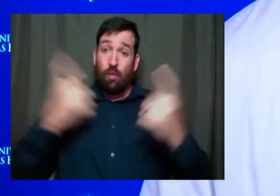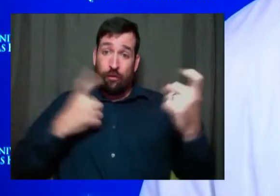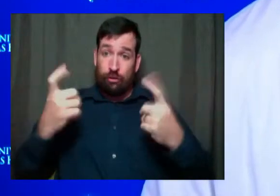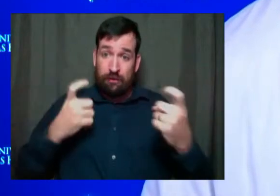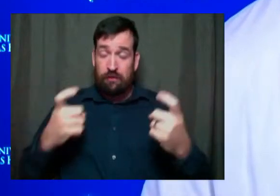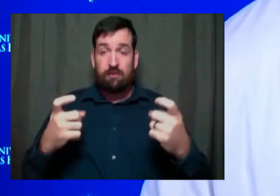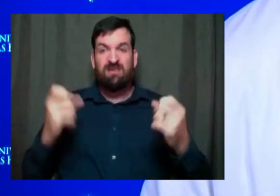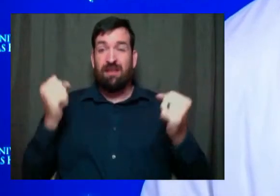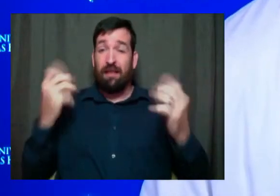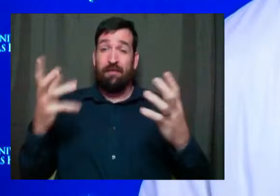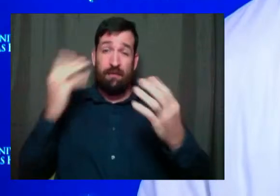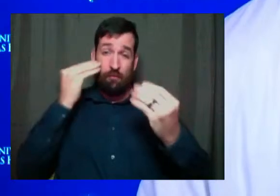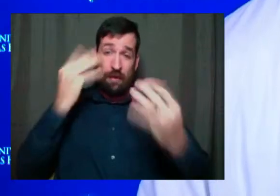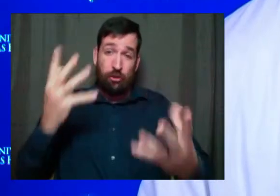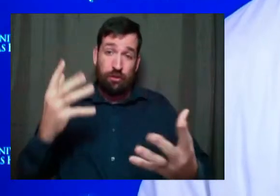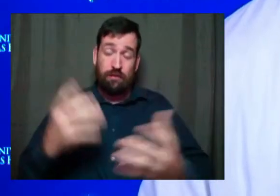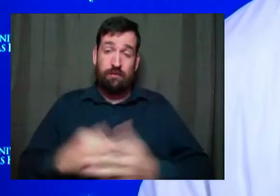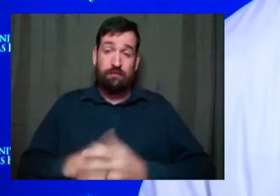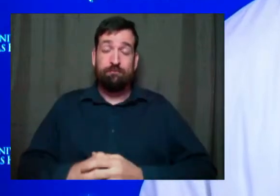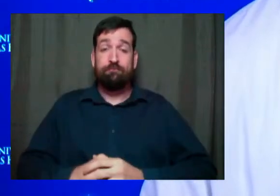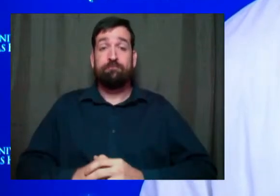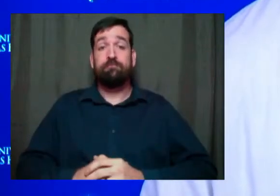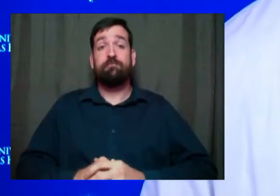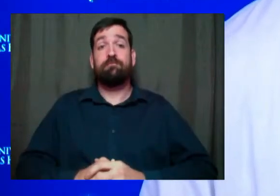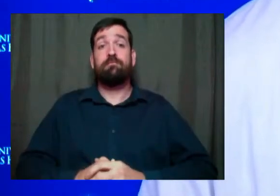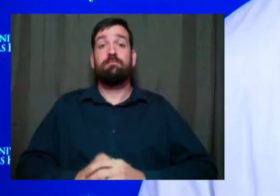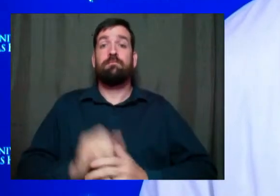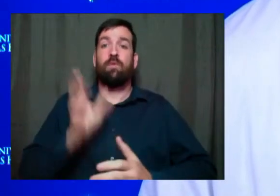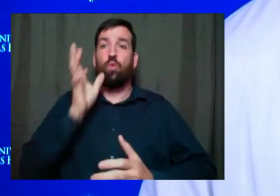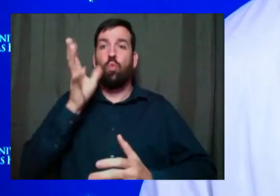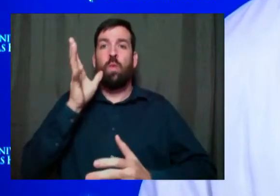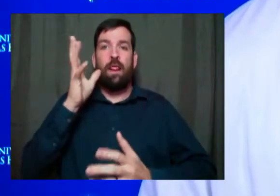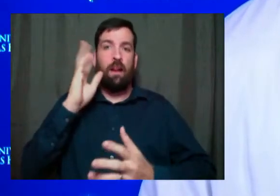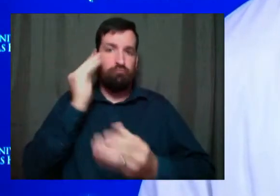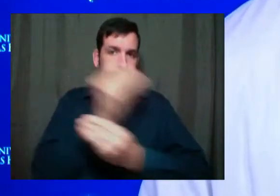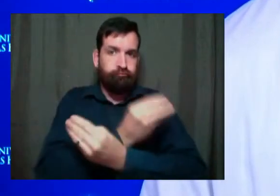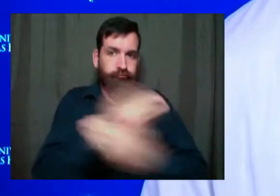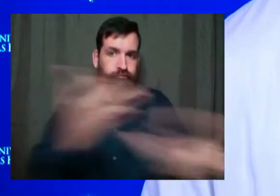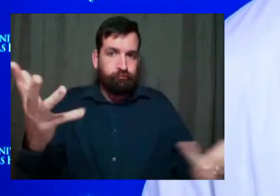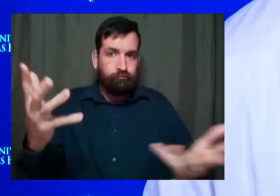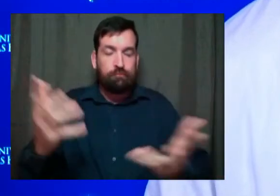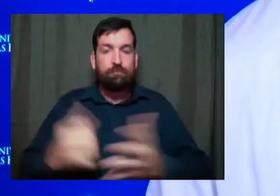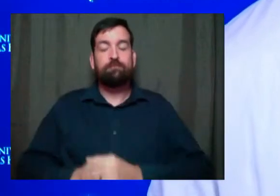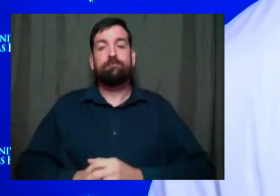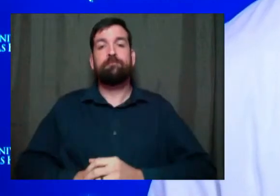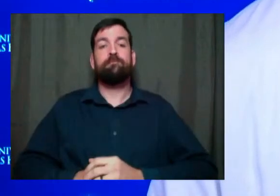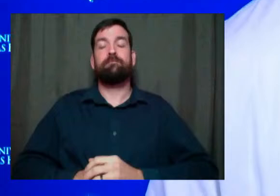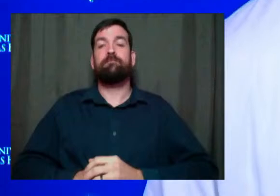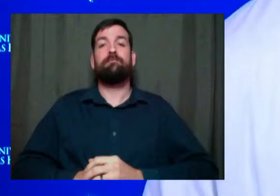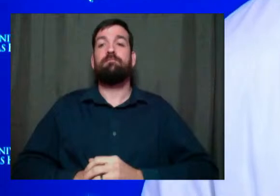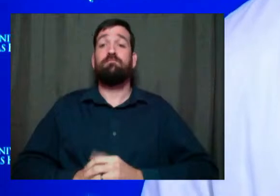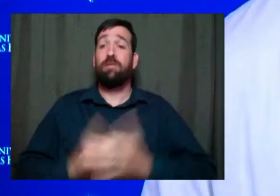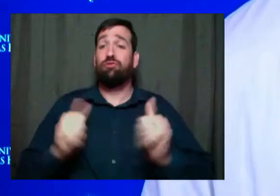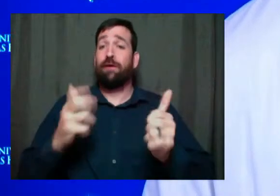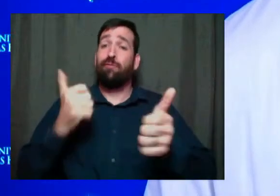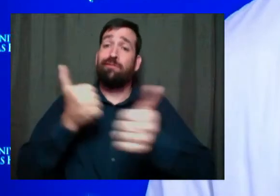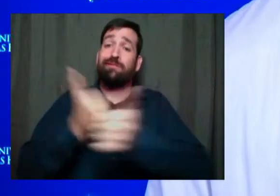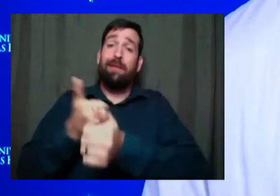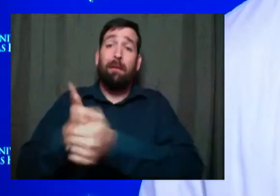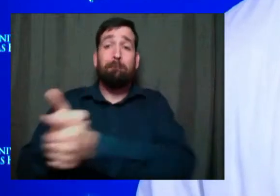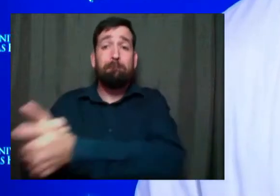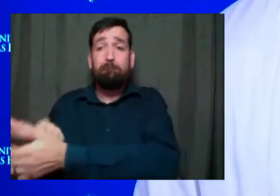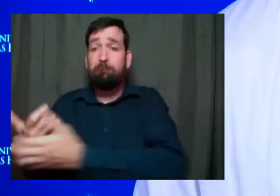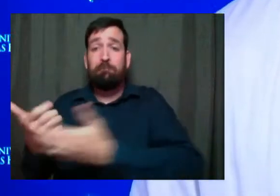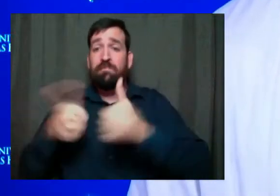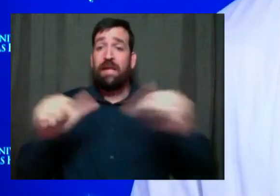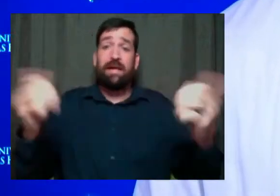information to be obtained. We will kind of stay up with you on that and try to keep you up with that as well as soon as any new